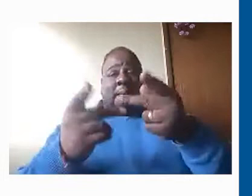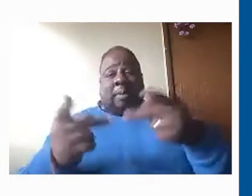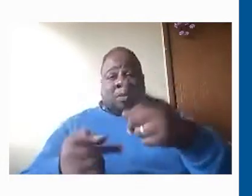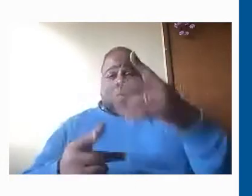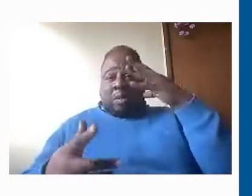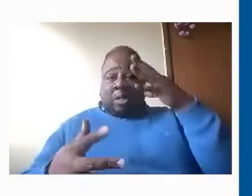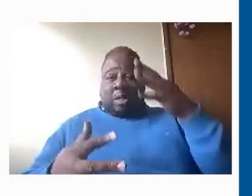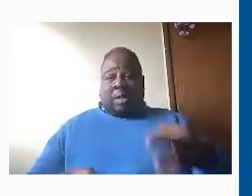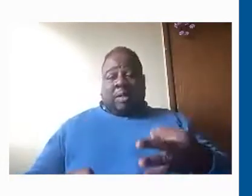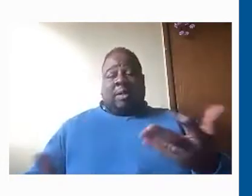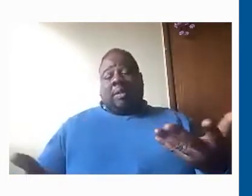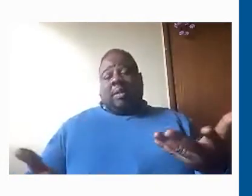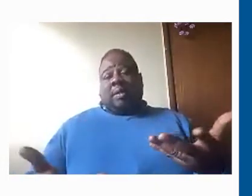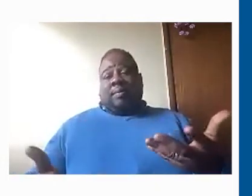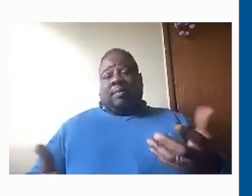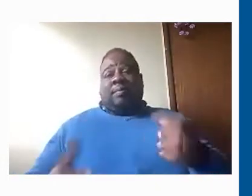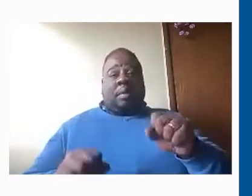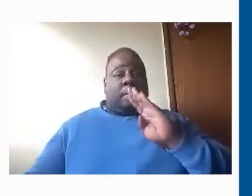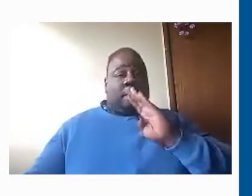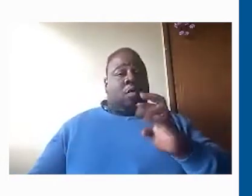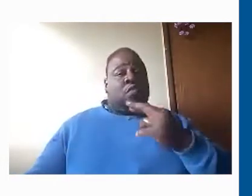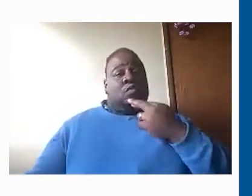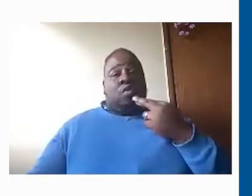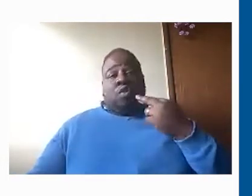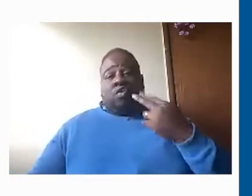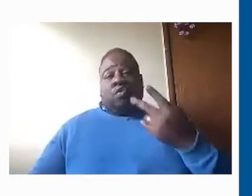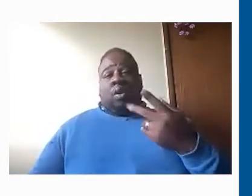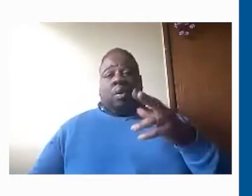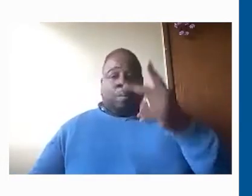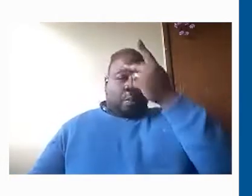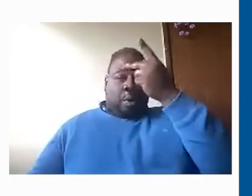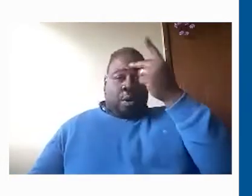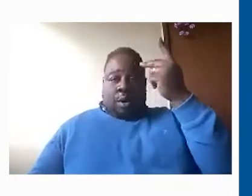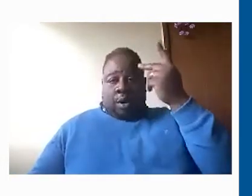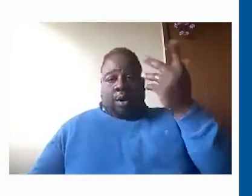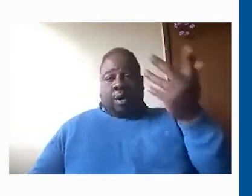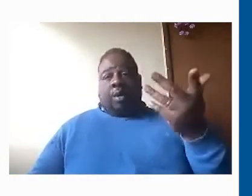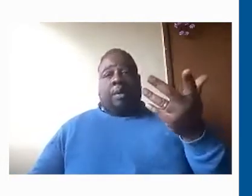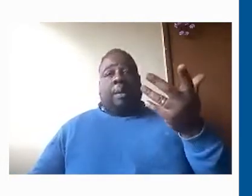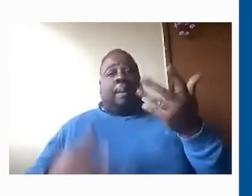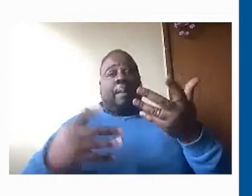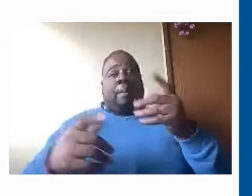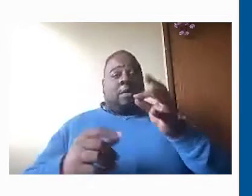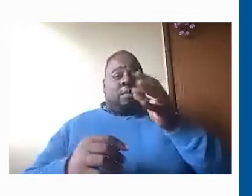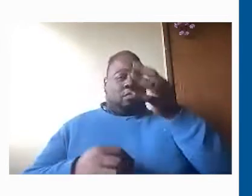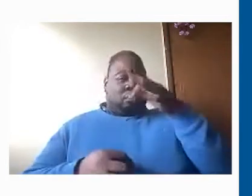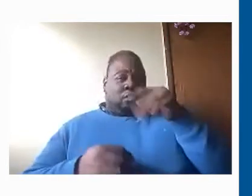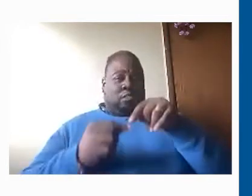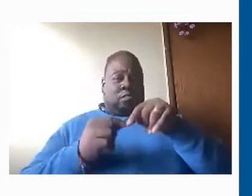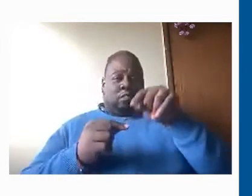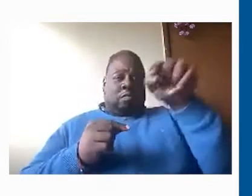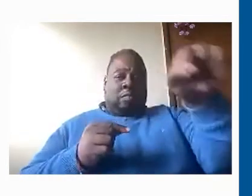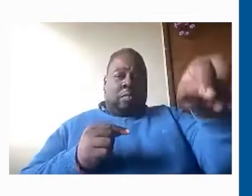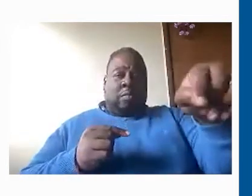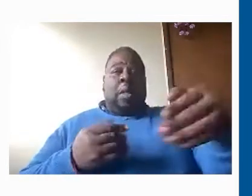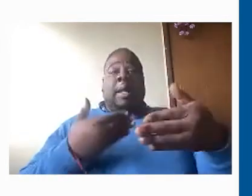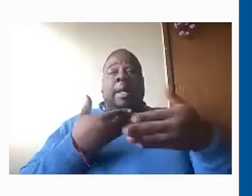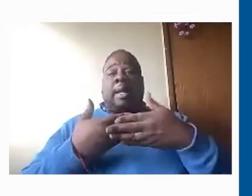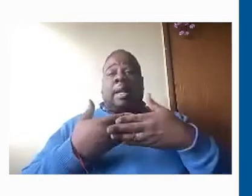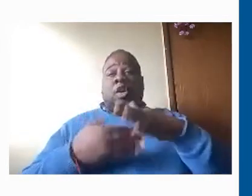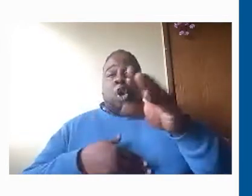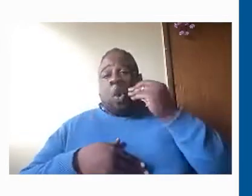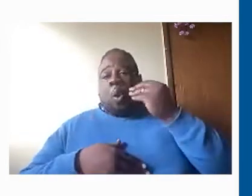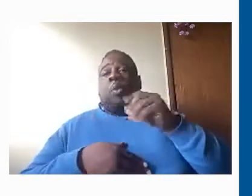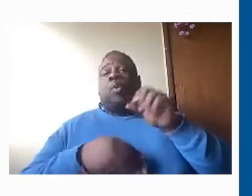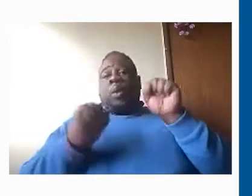can be a restaurant, it can be a park that you go to that's accessible, maybe down the block. You want to pick a place that's accessible to you that you know you can get